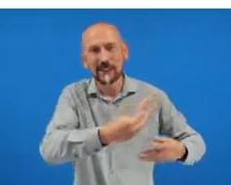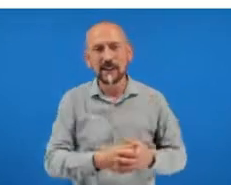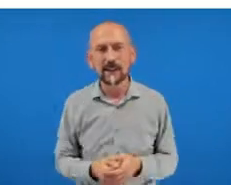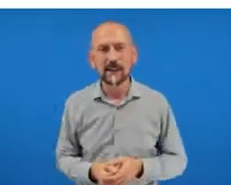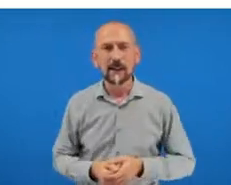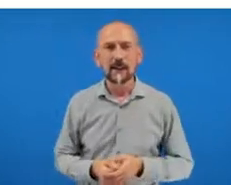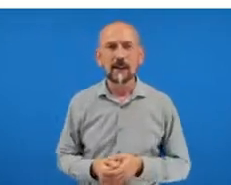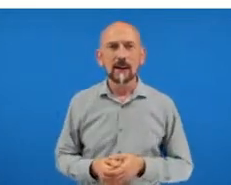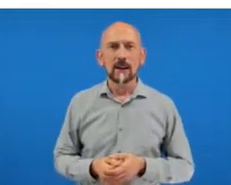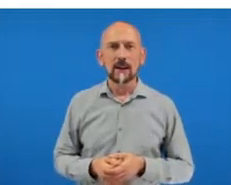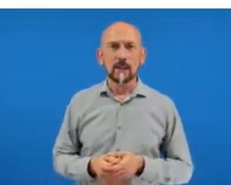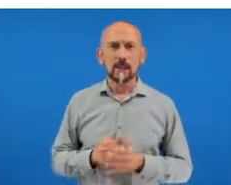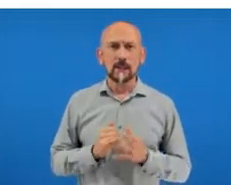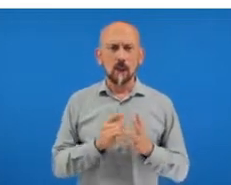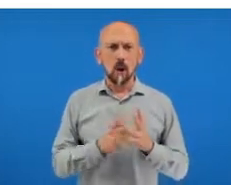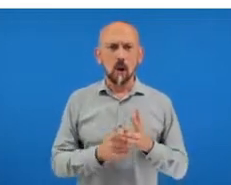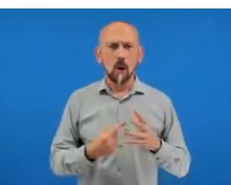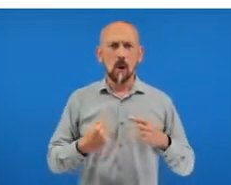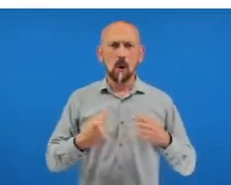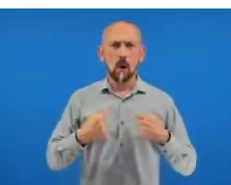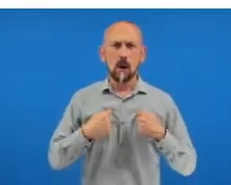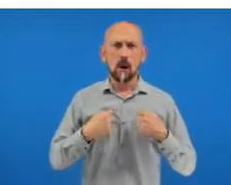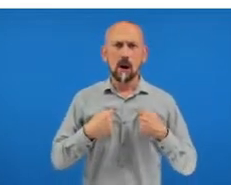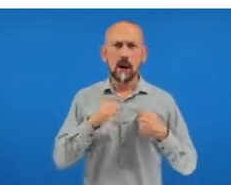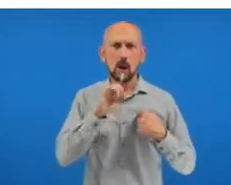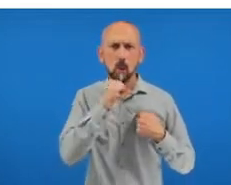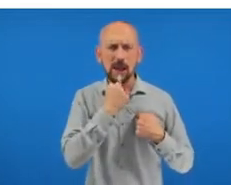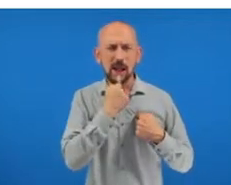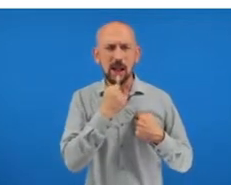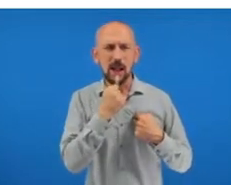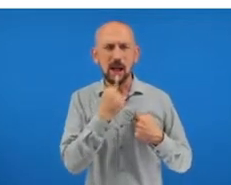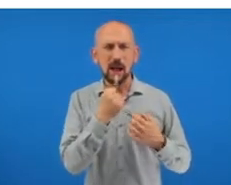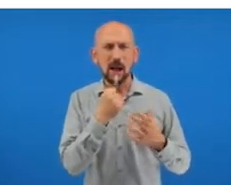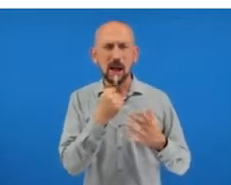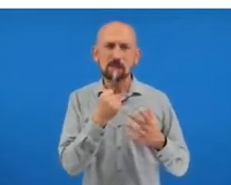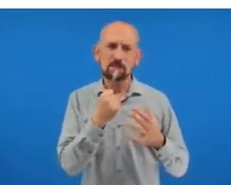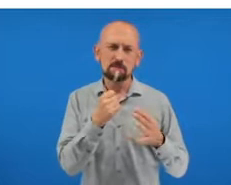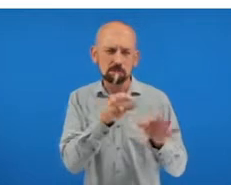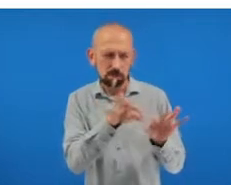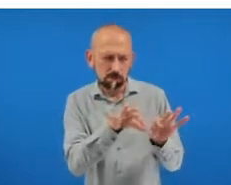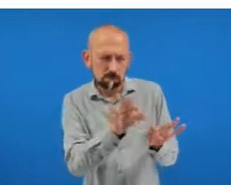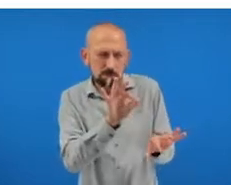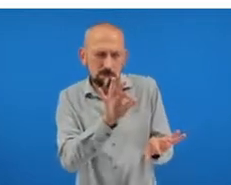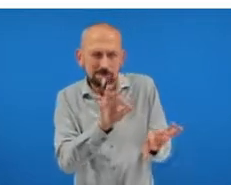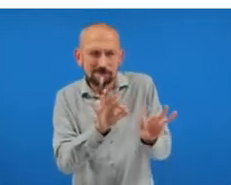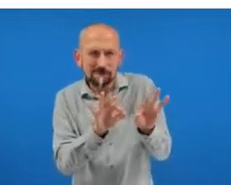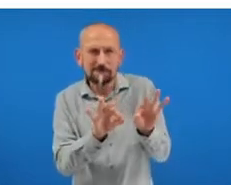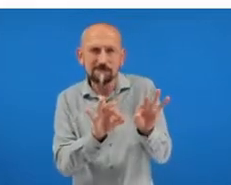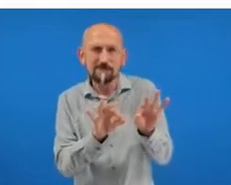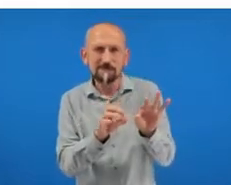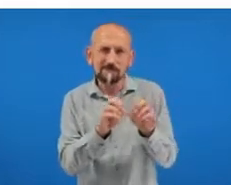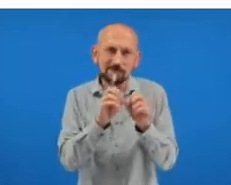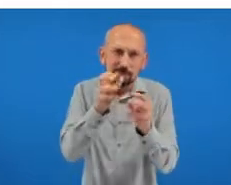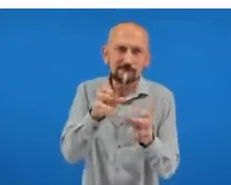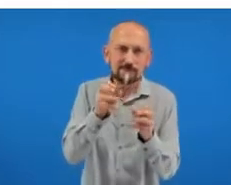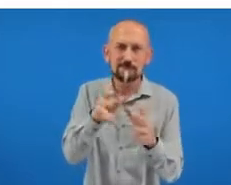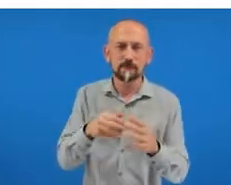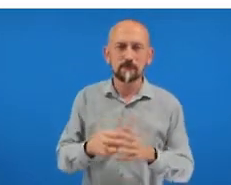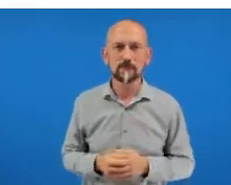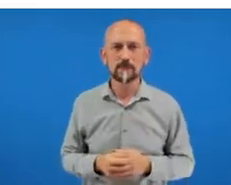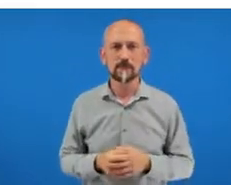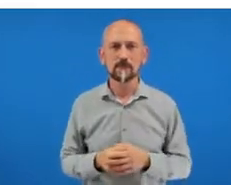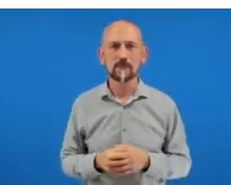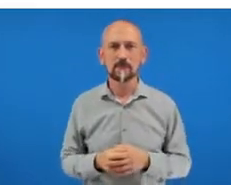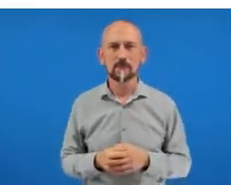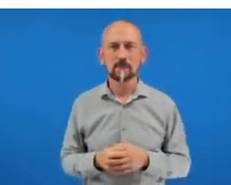I'm going to do is just highlight a couple that have come through. So we've heard a lot